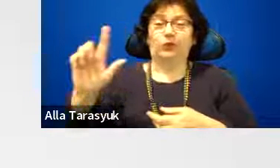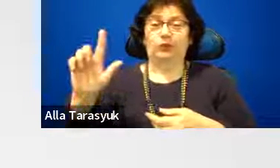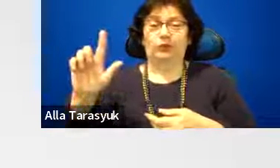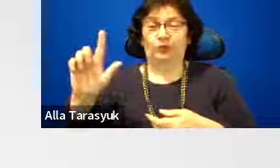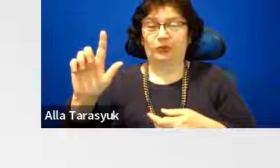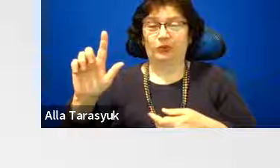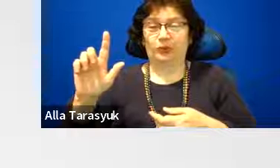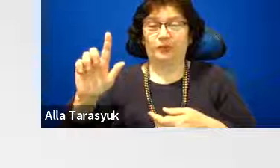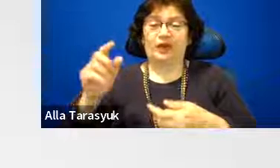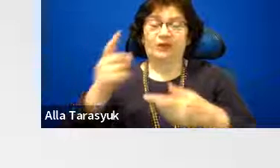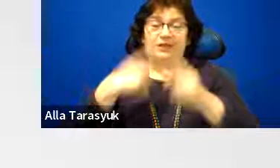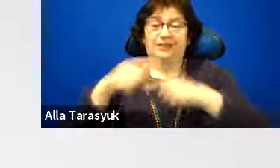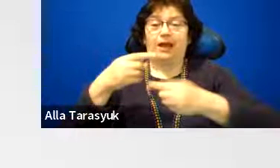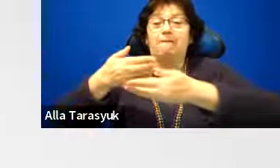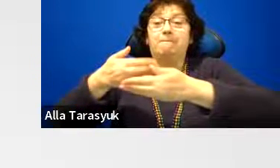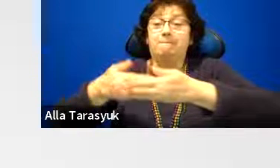The baby doll,